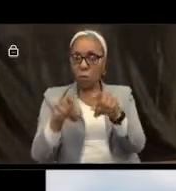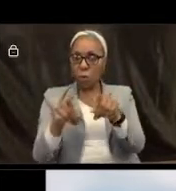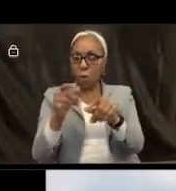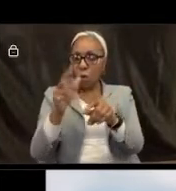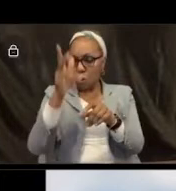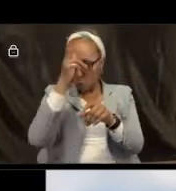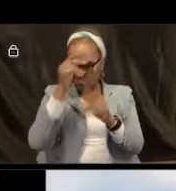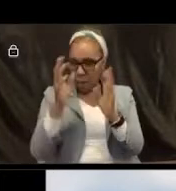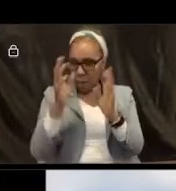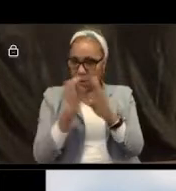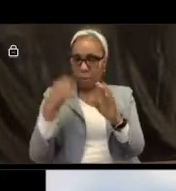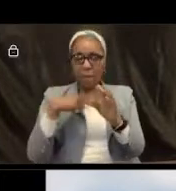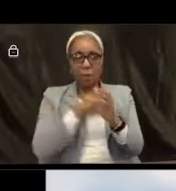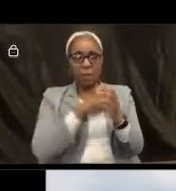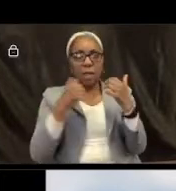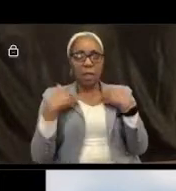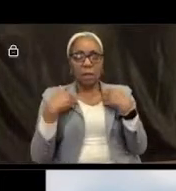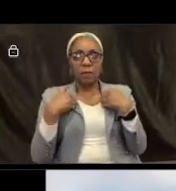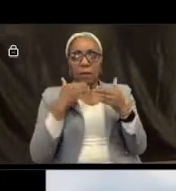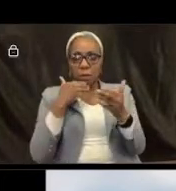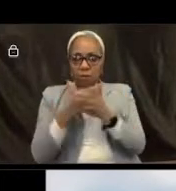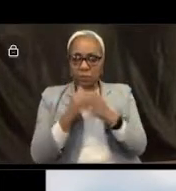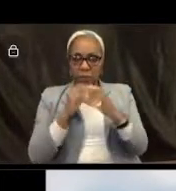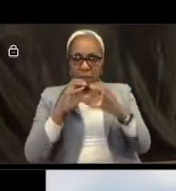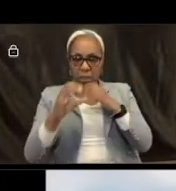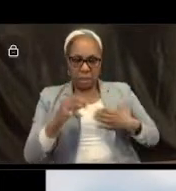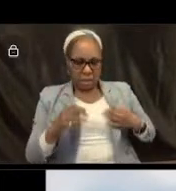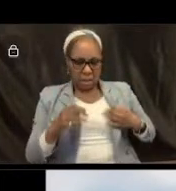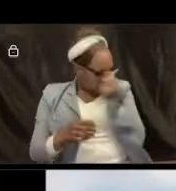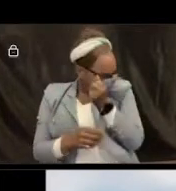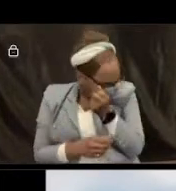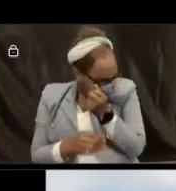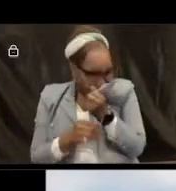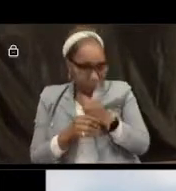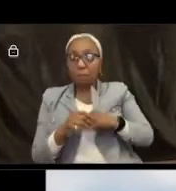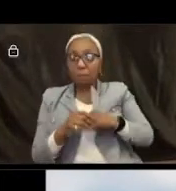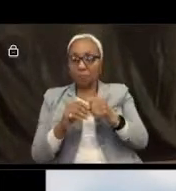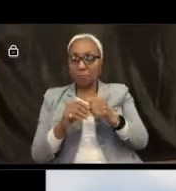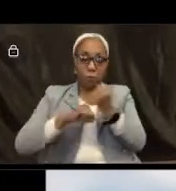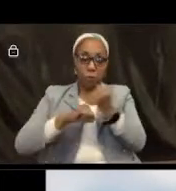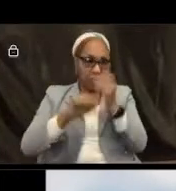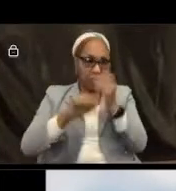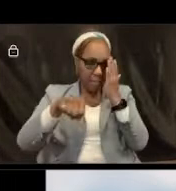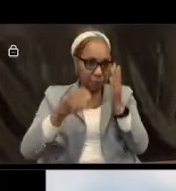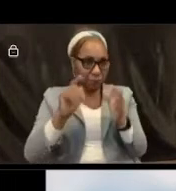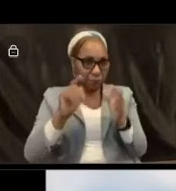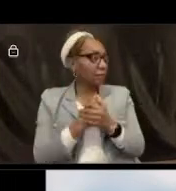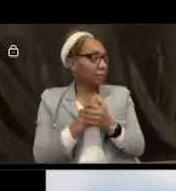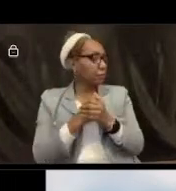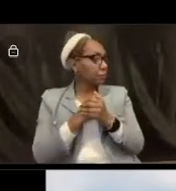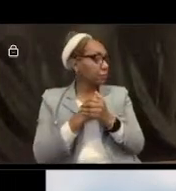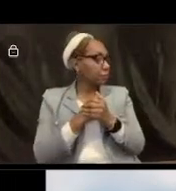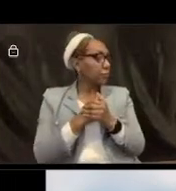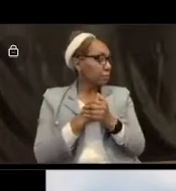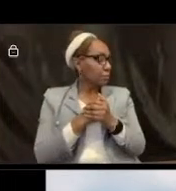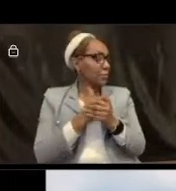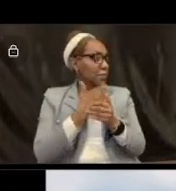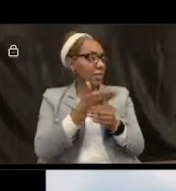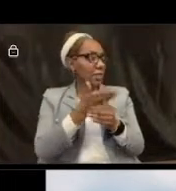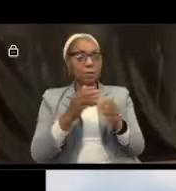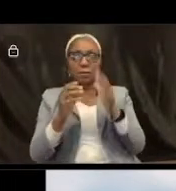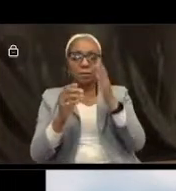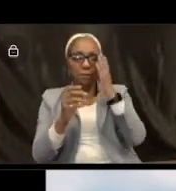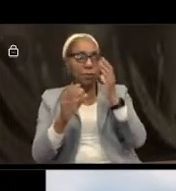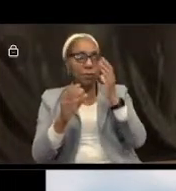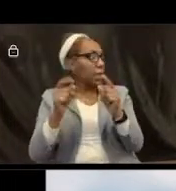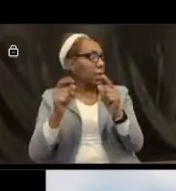great conversation. He expressed his support at that time. Mr. Willis did not get a chance to talk to you ahead of time, so apologize for that, and would,